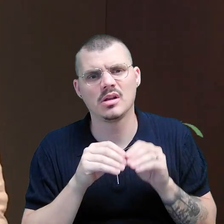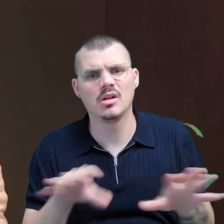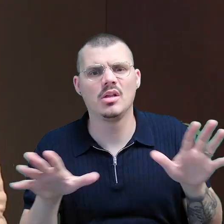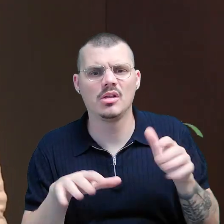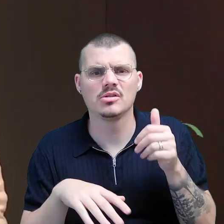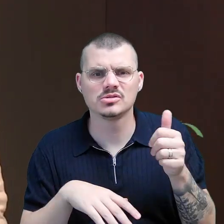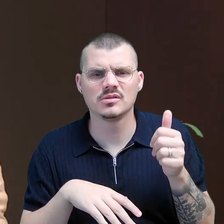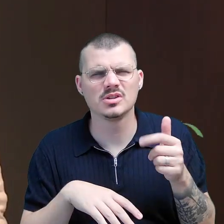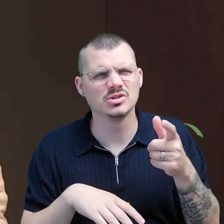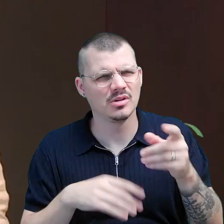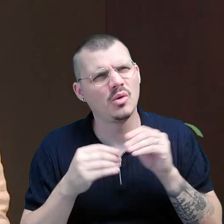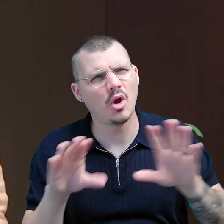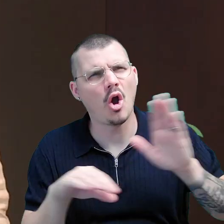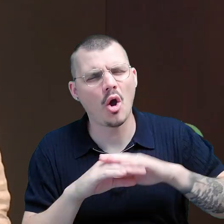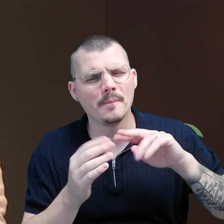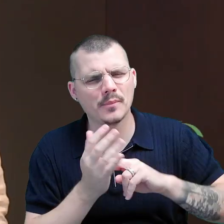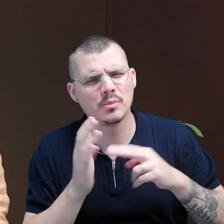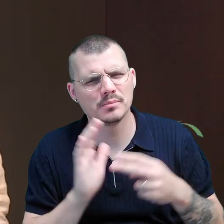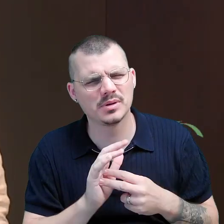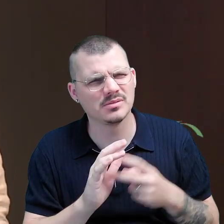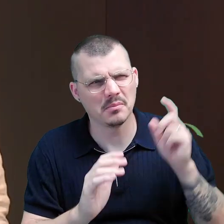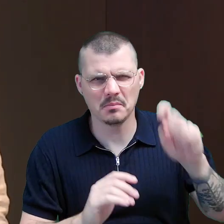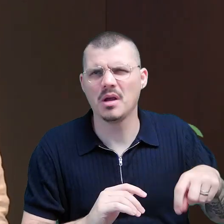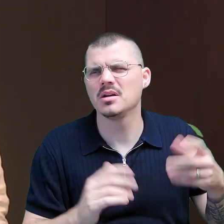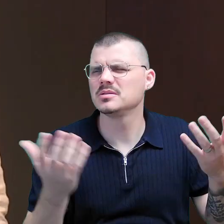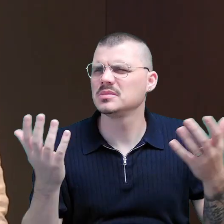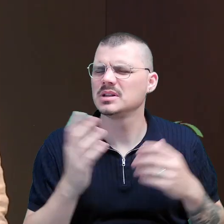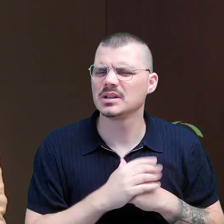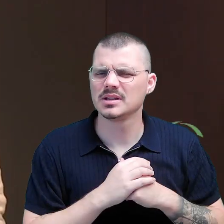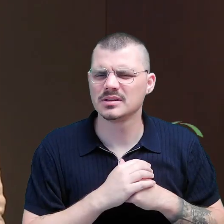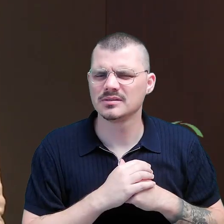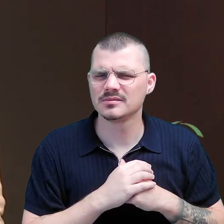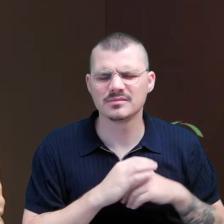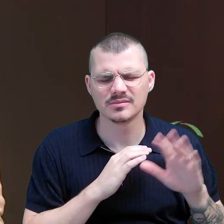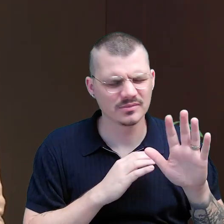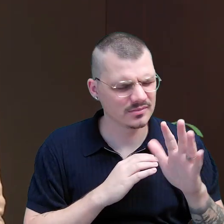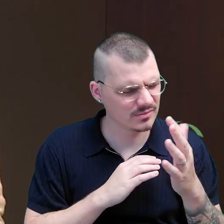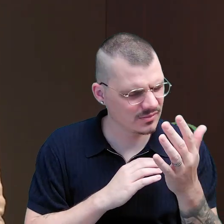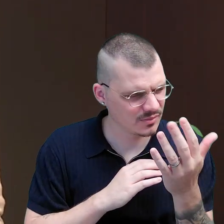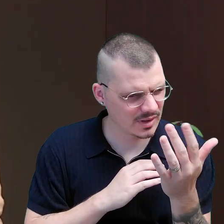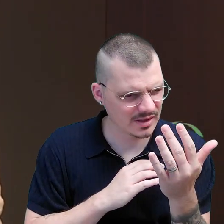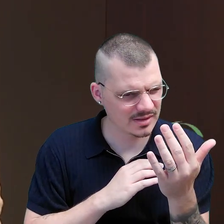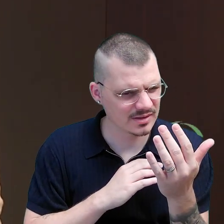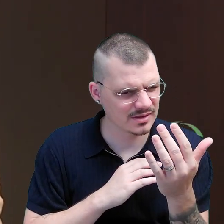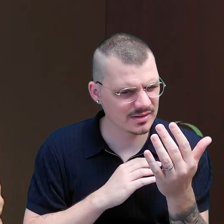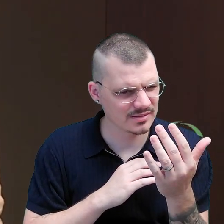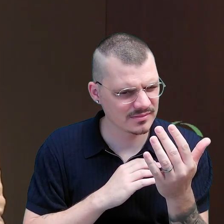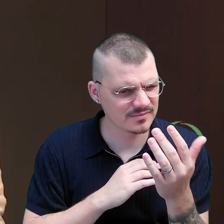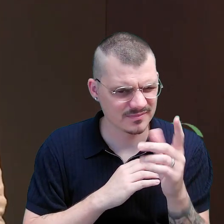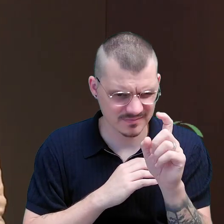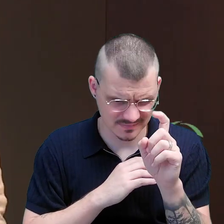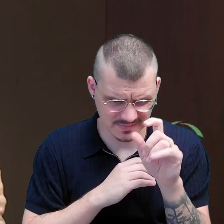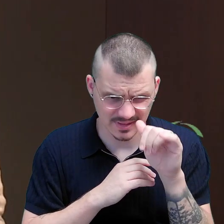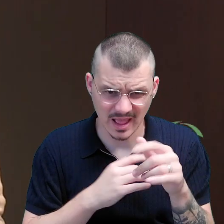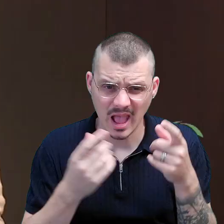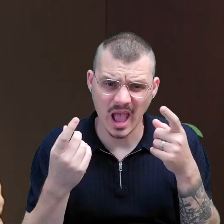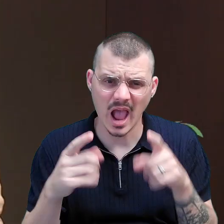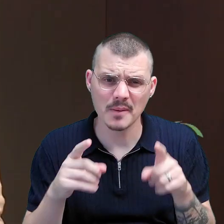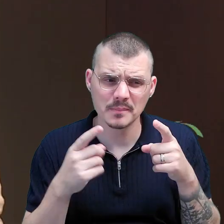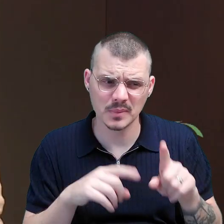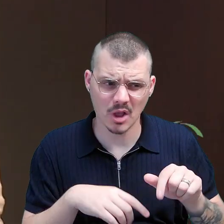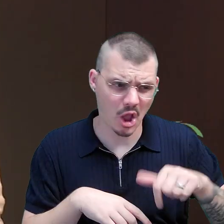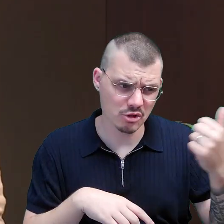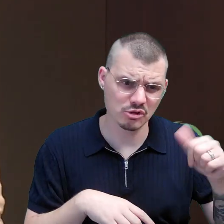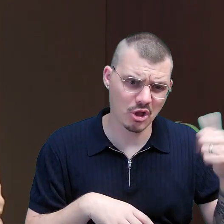purpose. We know it's on purpose. I mean, it's gotta be. Well, hang on a minute. Does this happen at